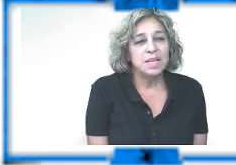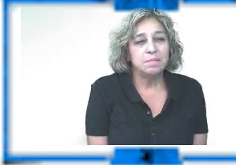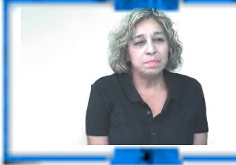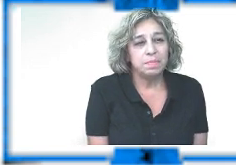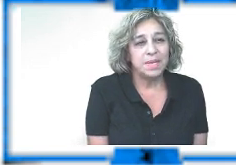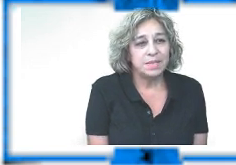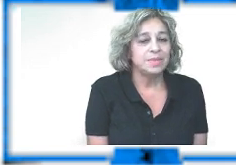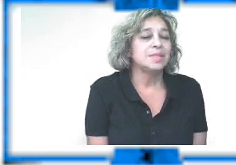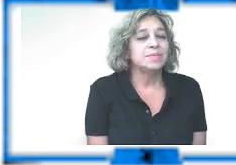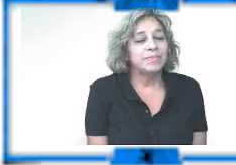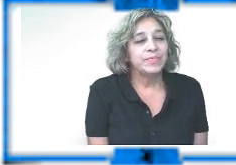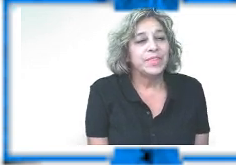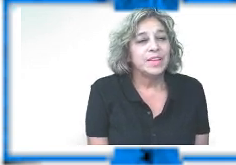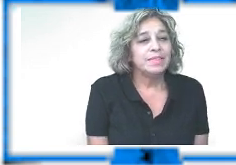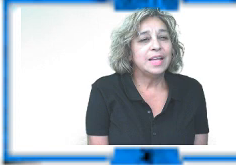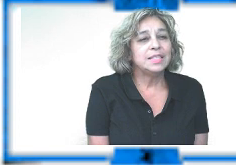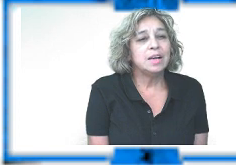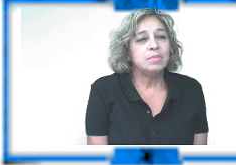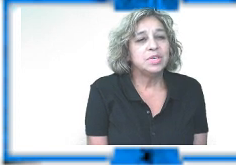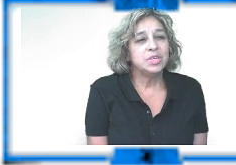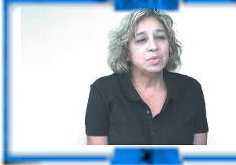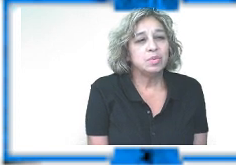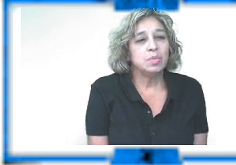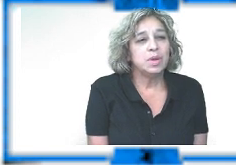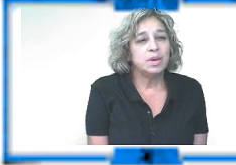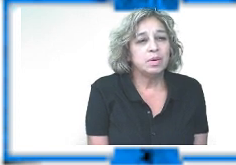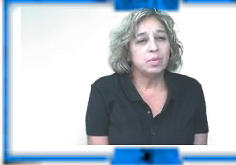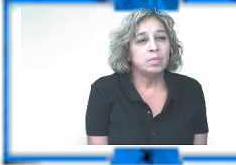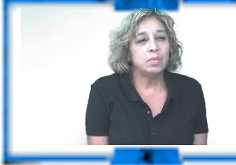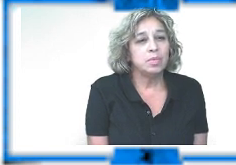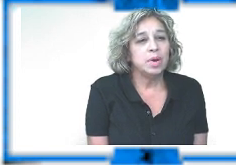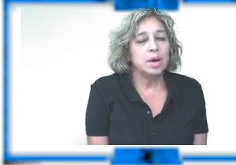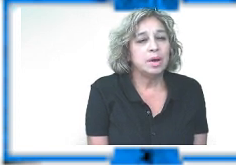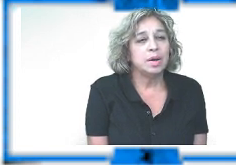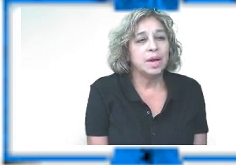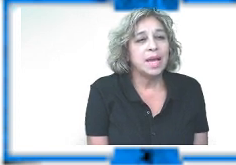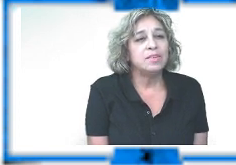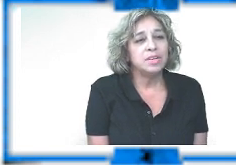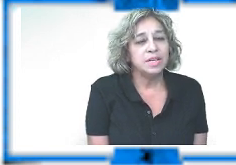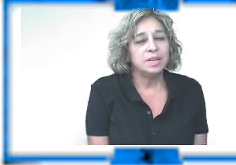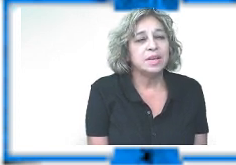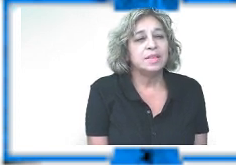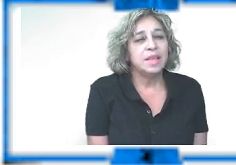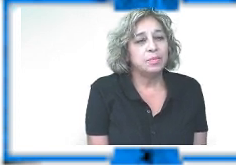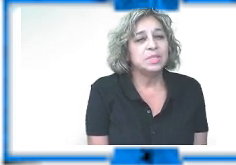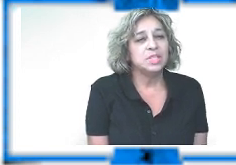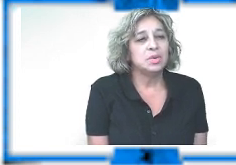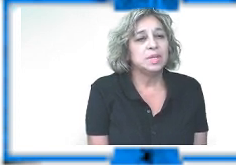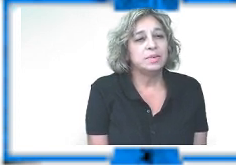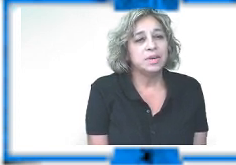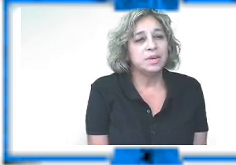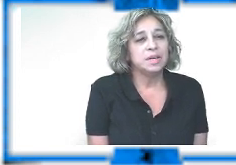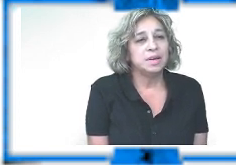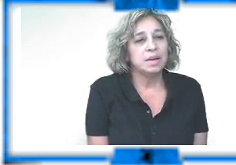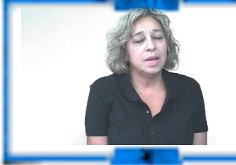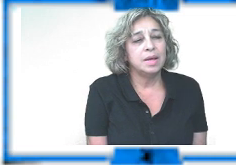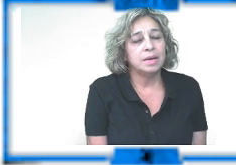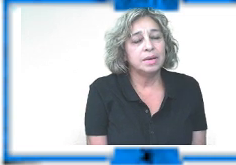65,000 million pesos. That's how much we accounted that was stolen